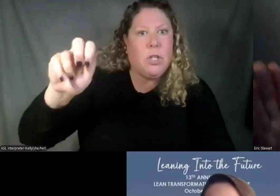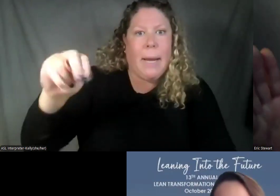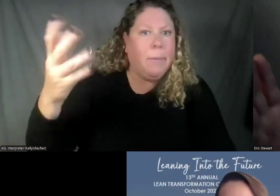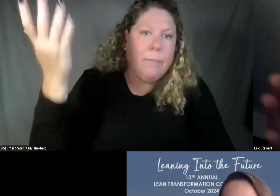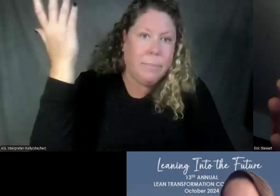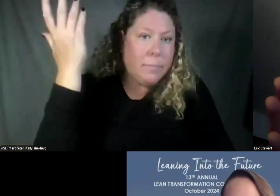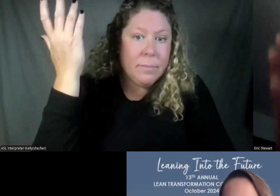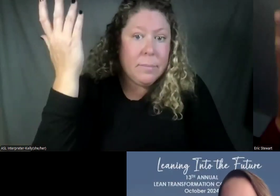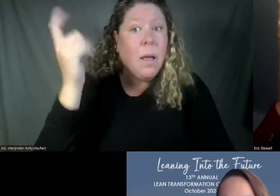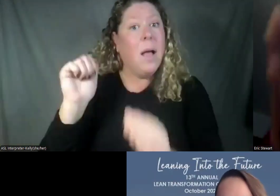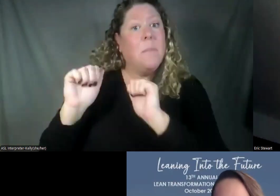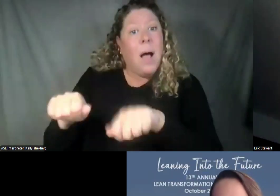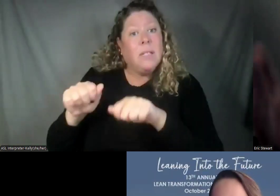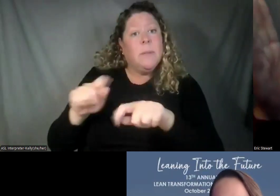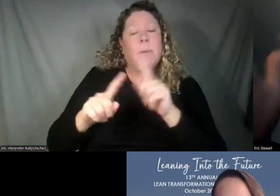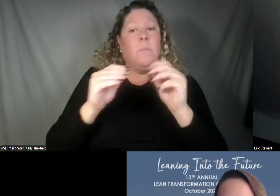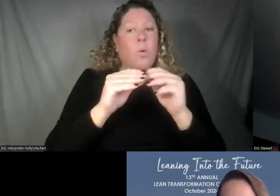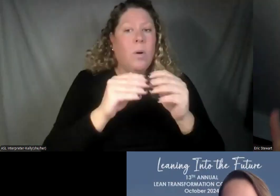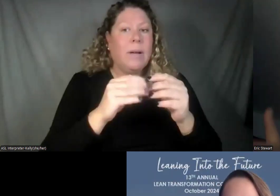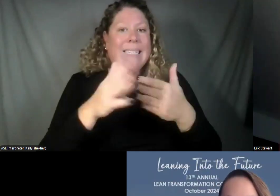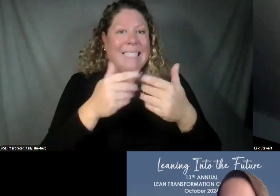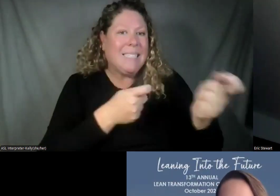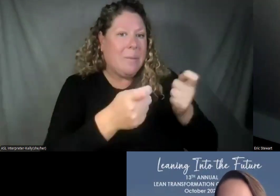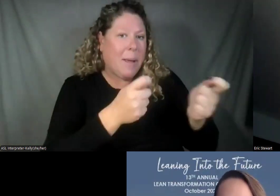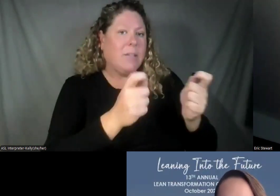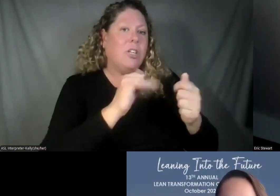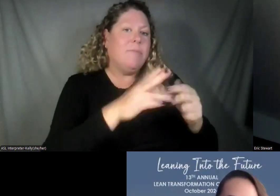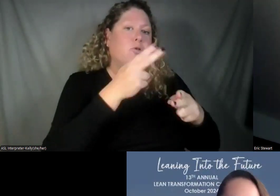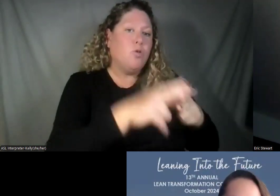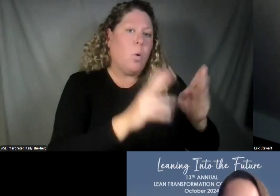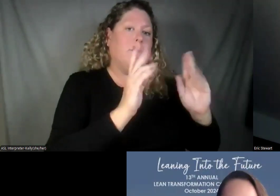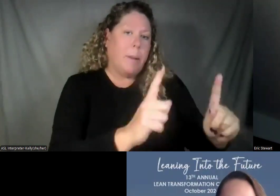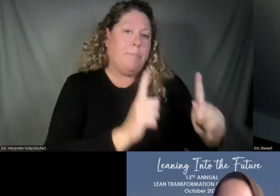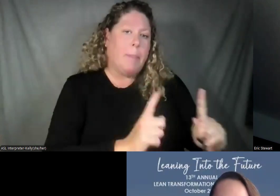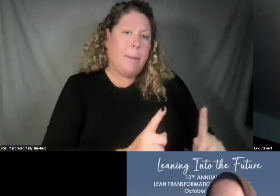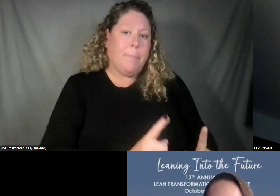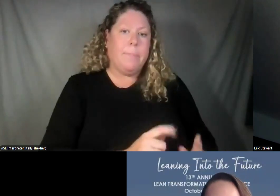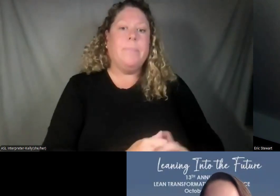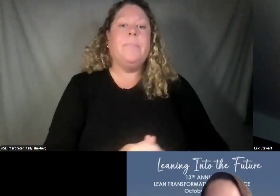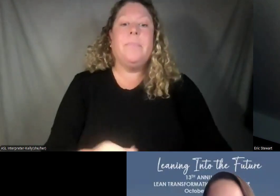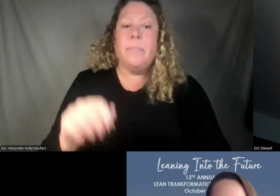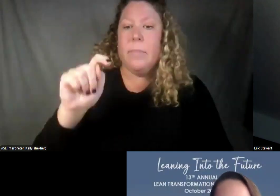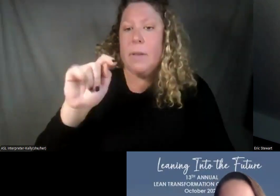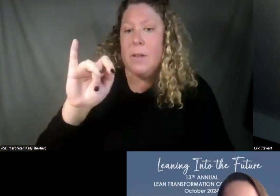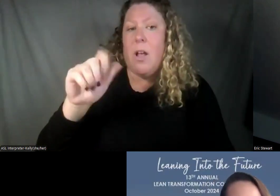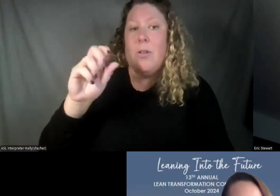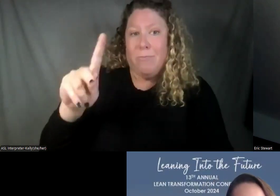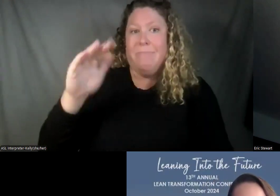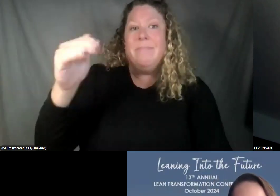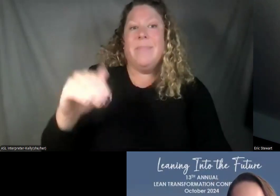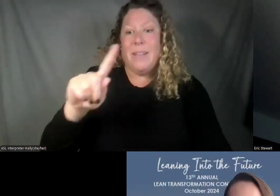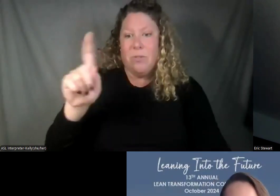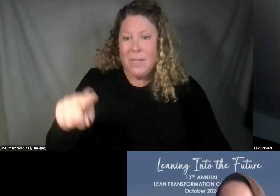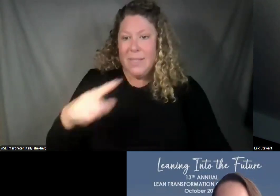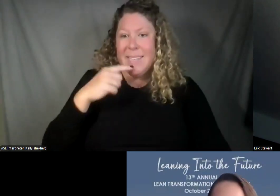possible, but it's easier to manage in smaller chunks. All right. So in alignment with that, this next question, 10 days